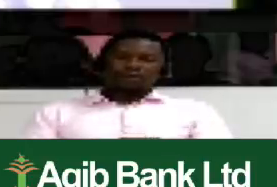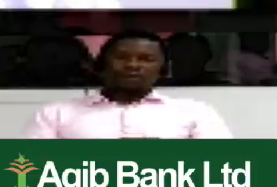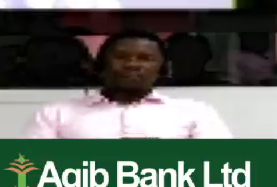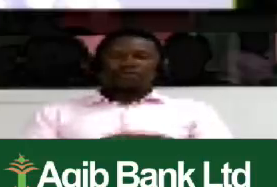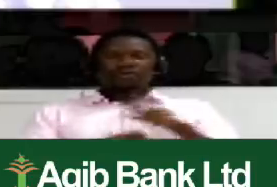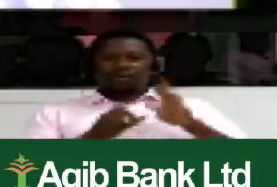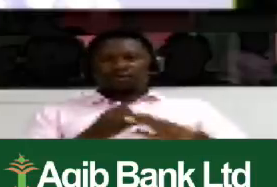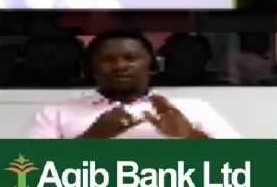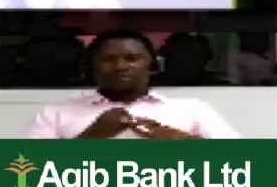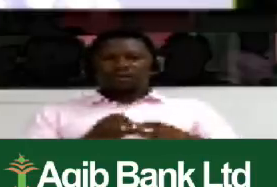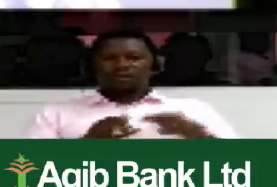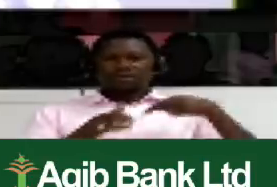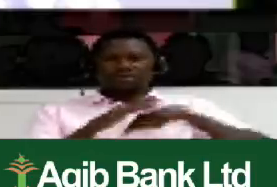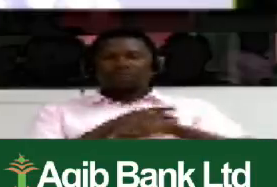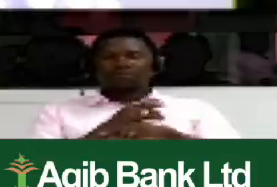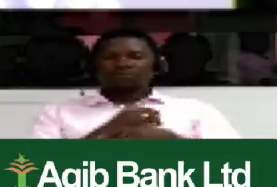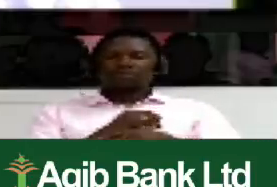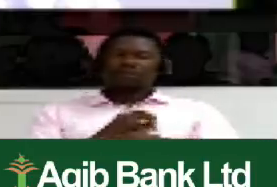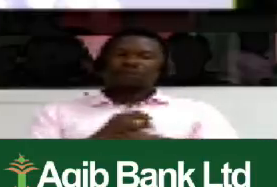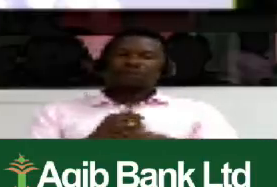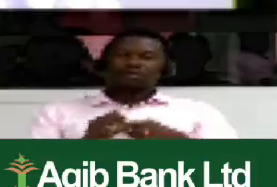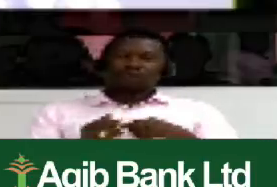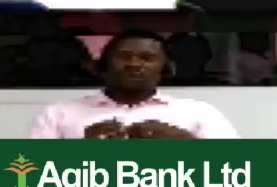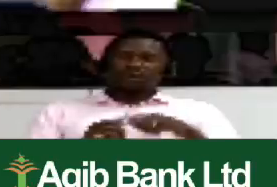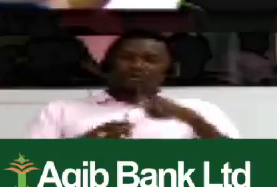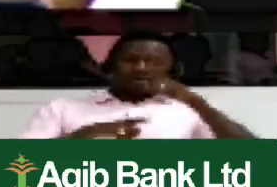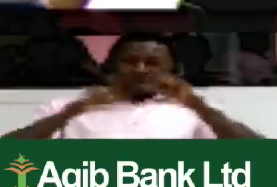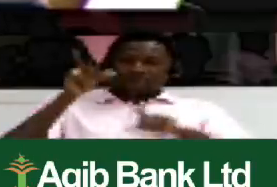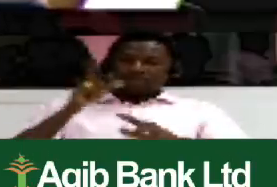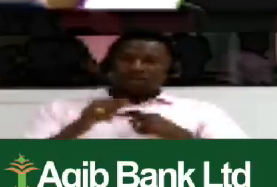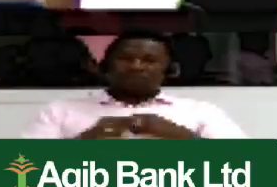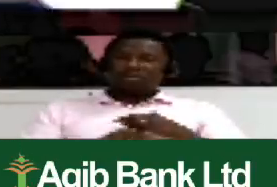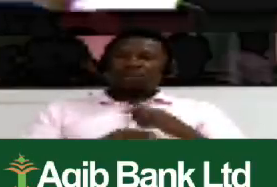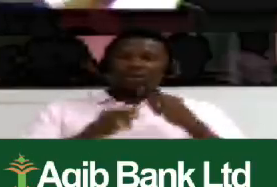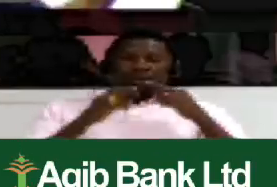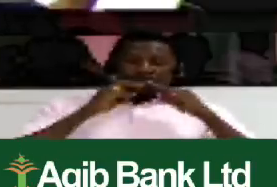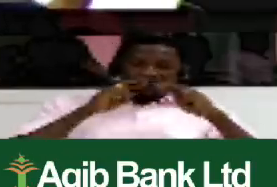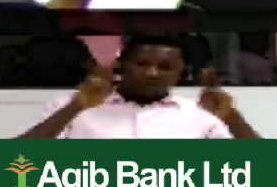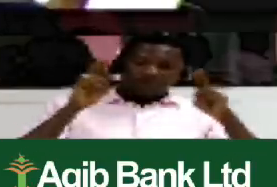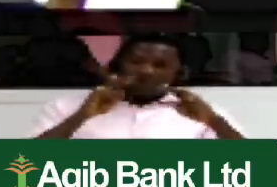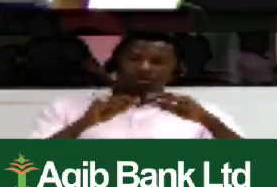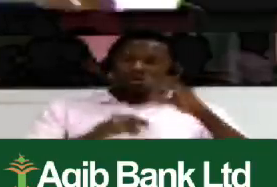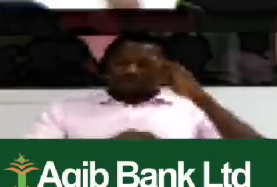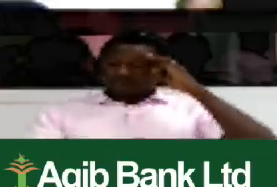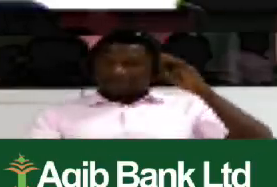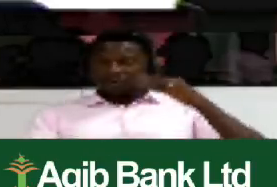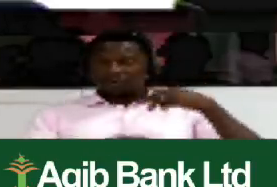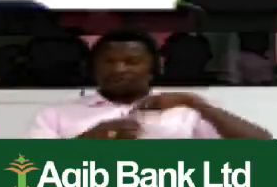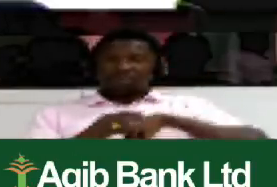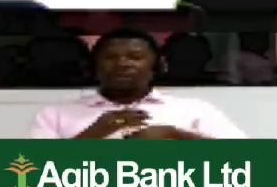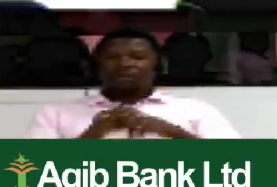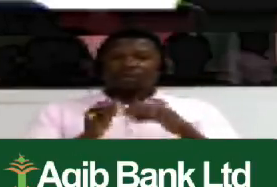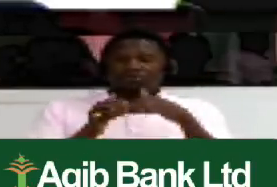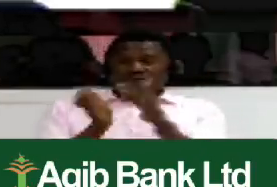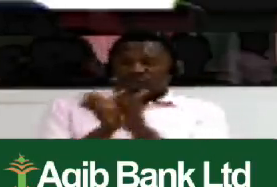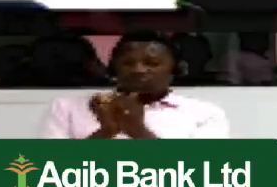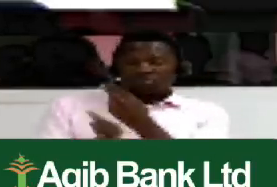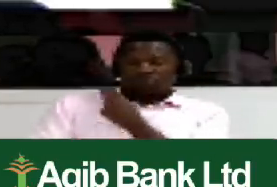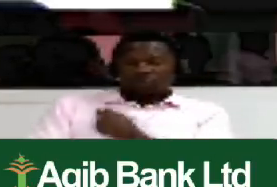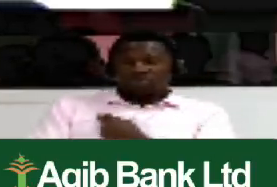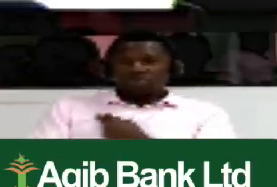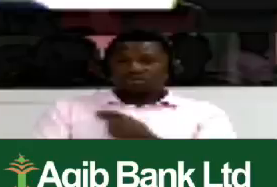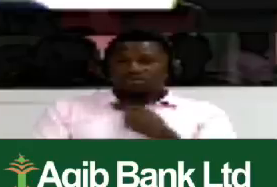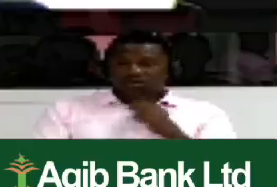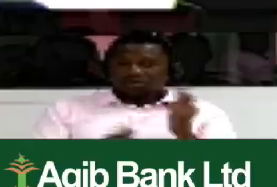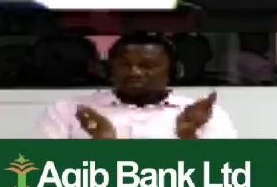Finally, in your post as information minister within the sub-union, did you